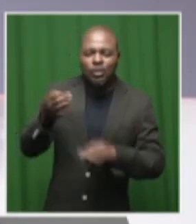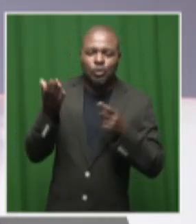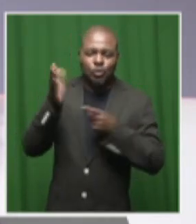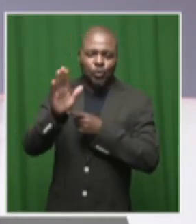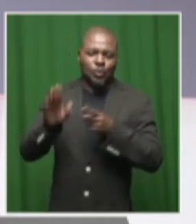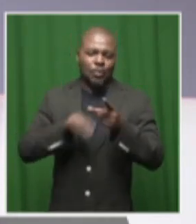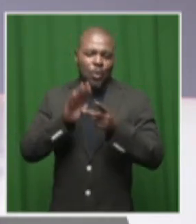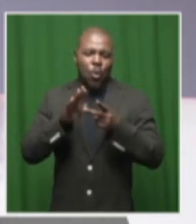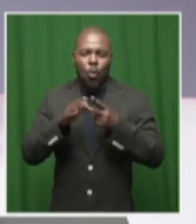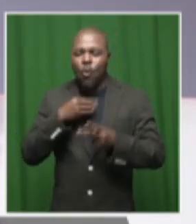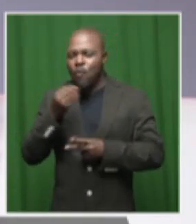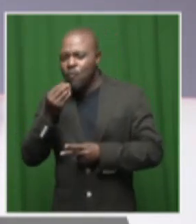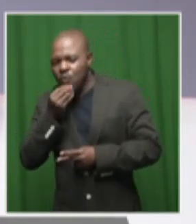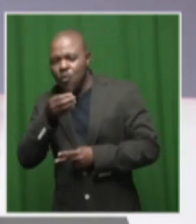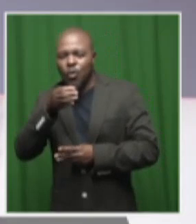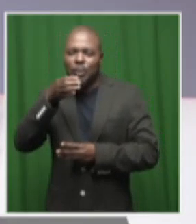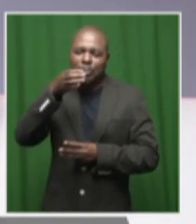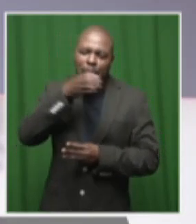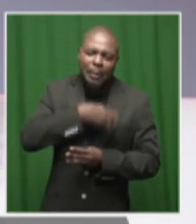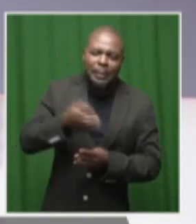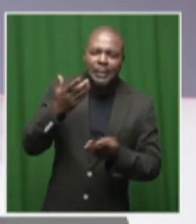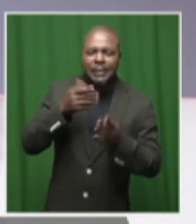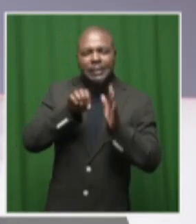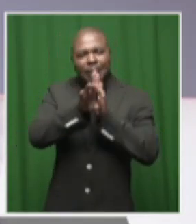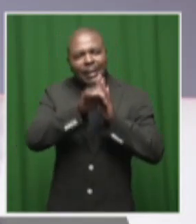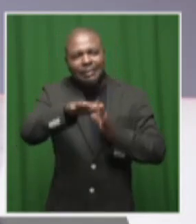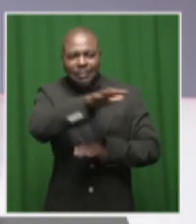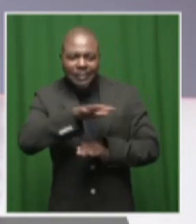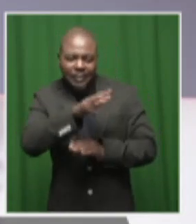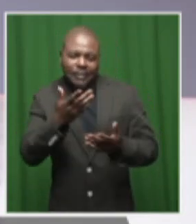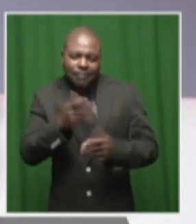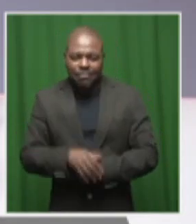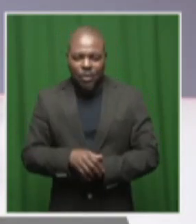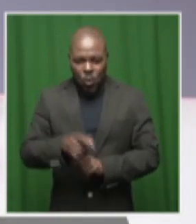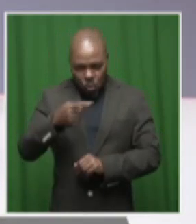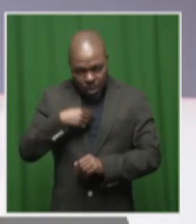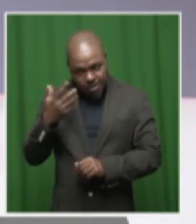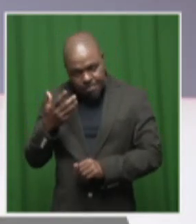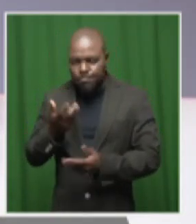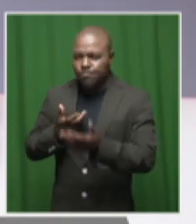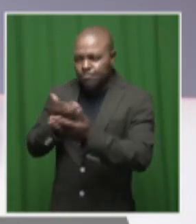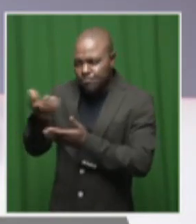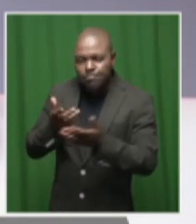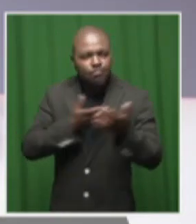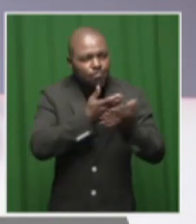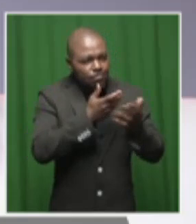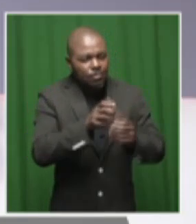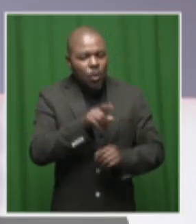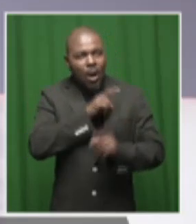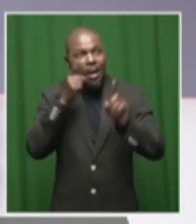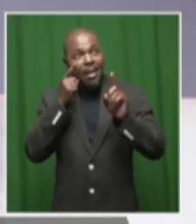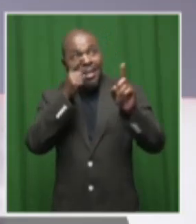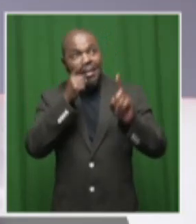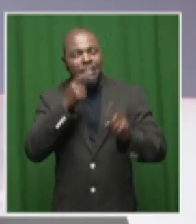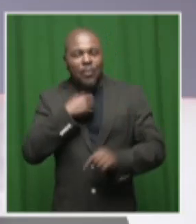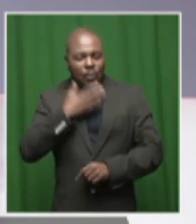a food and beverage market space, we engage those people with one intention: to